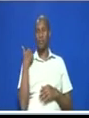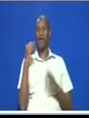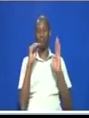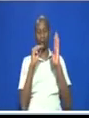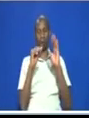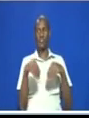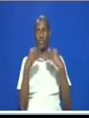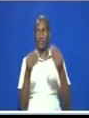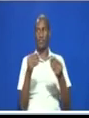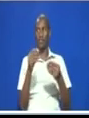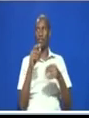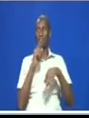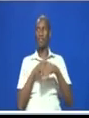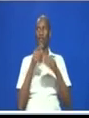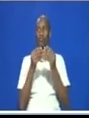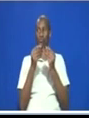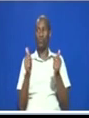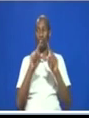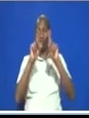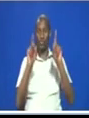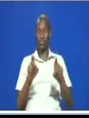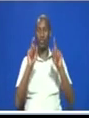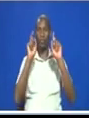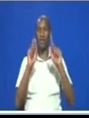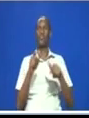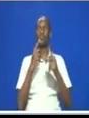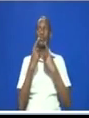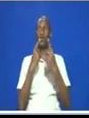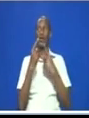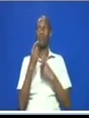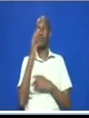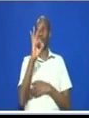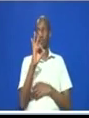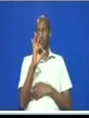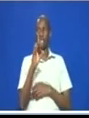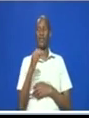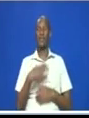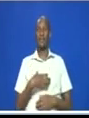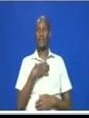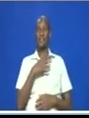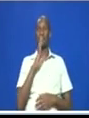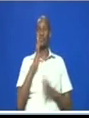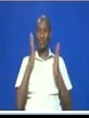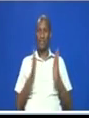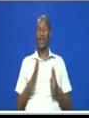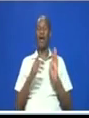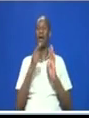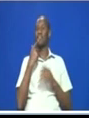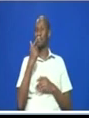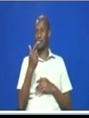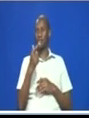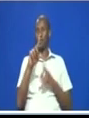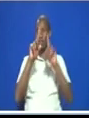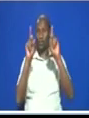been given. So when tackling the question, you must talk about 3 guest speakers as instructed by